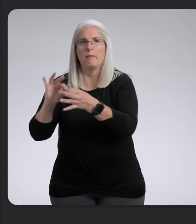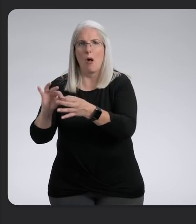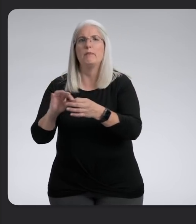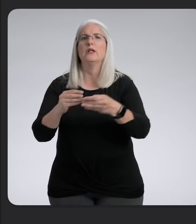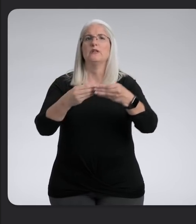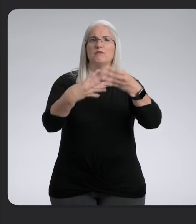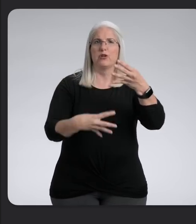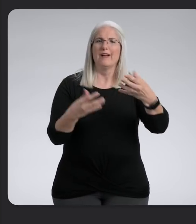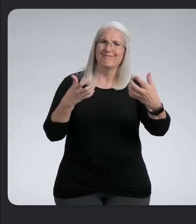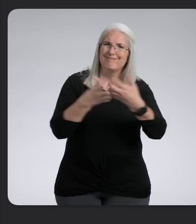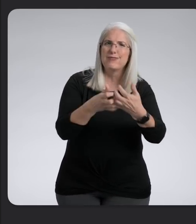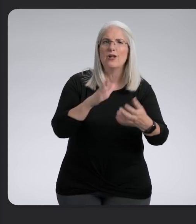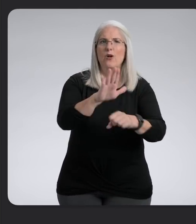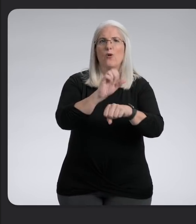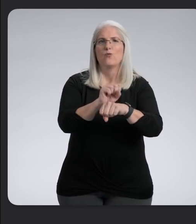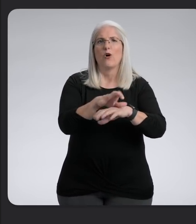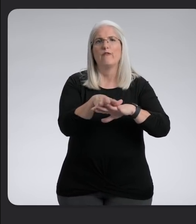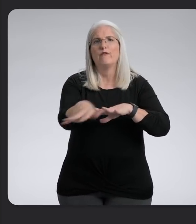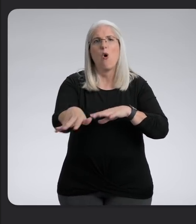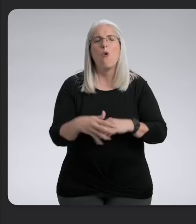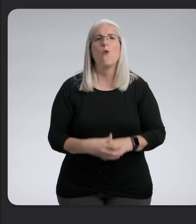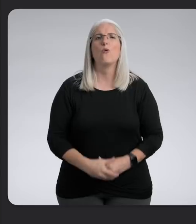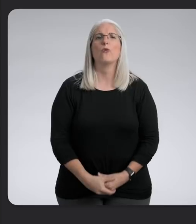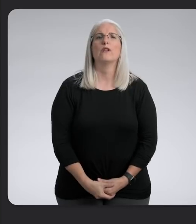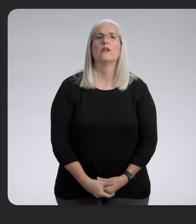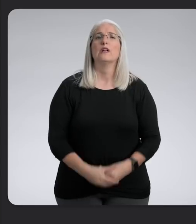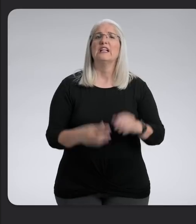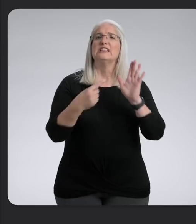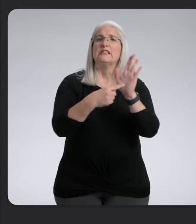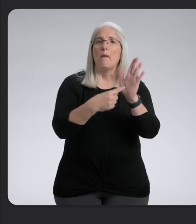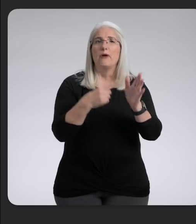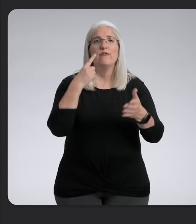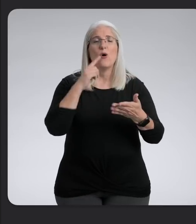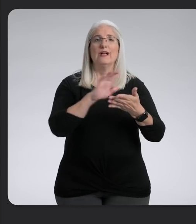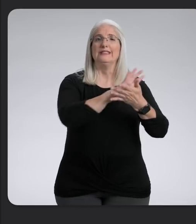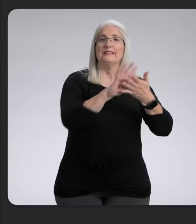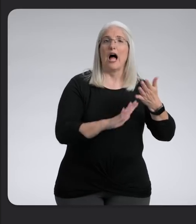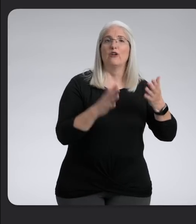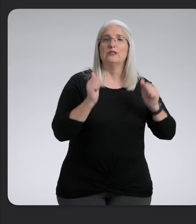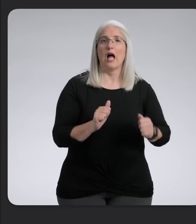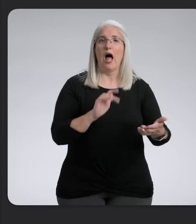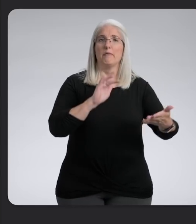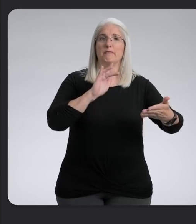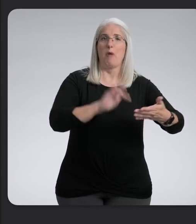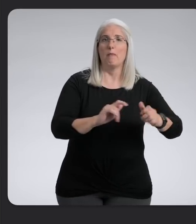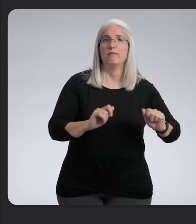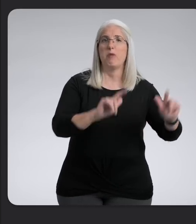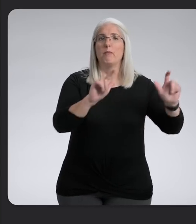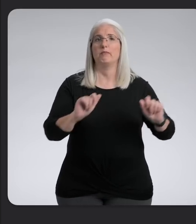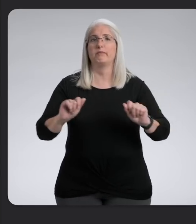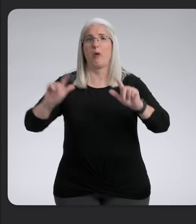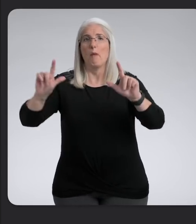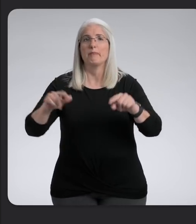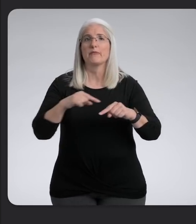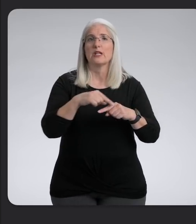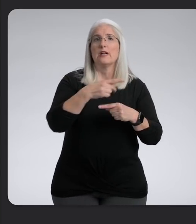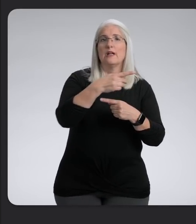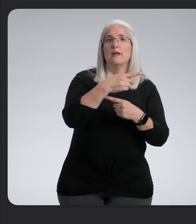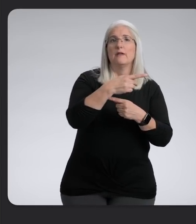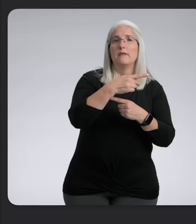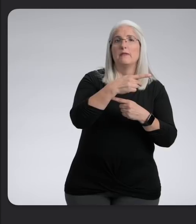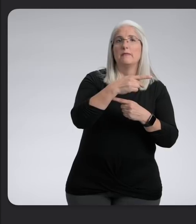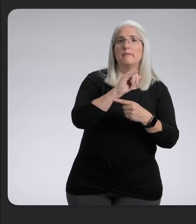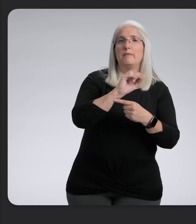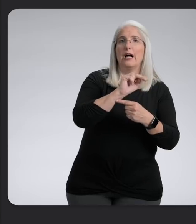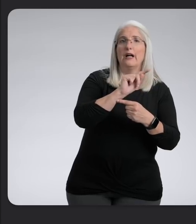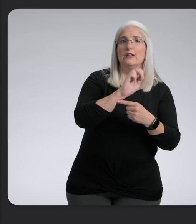For instance, if you're a designer, get right to work with a shortcut that opens Pinterest in one window, Affinity Photo in another, and starts your